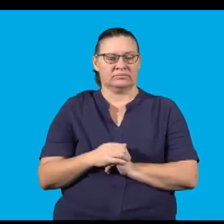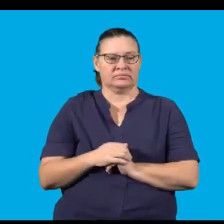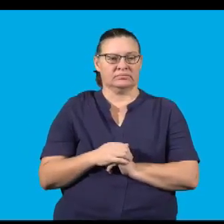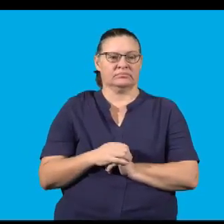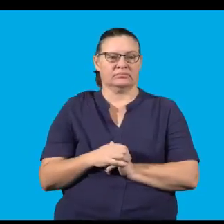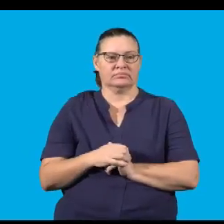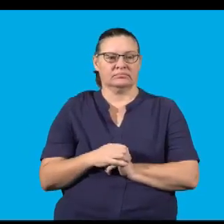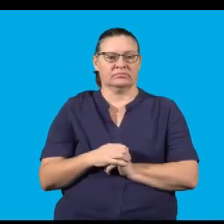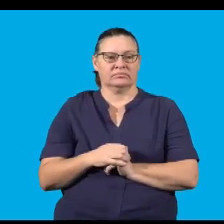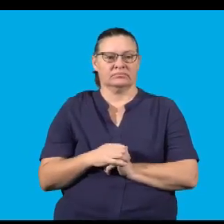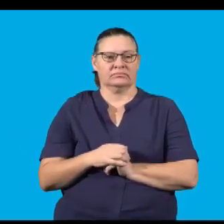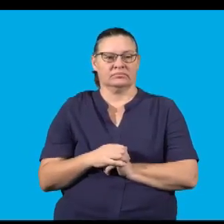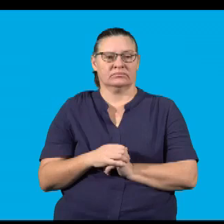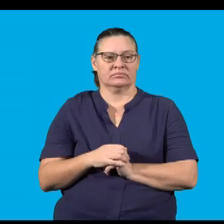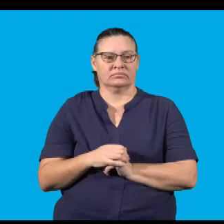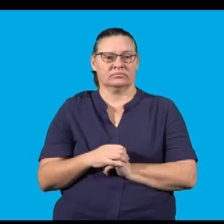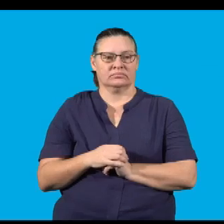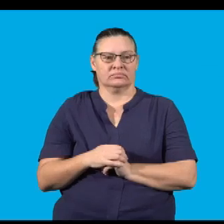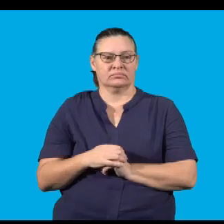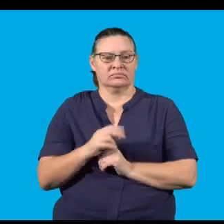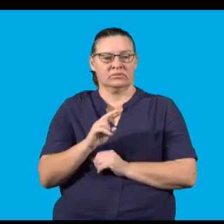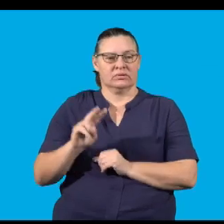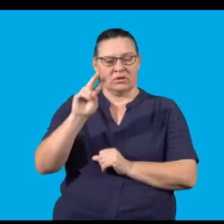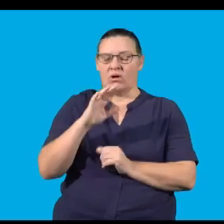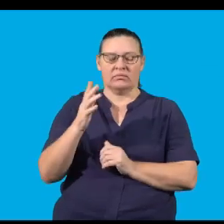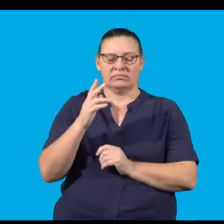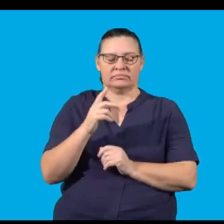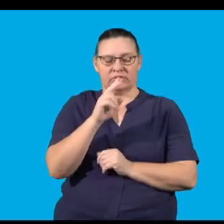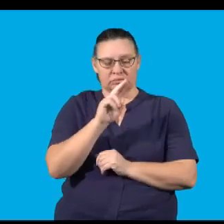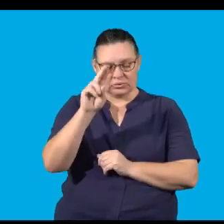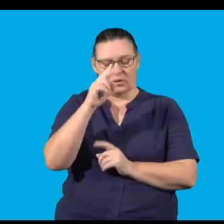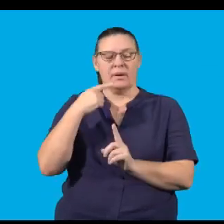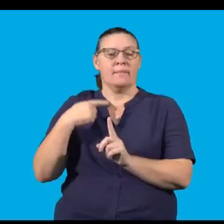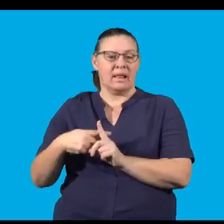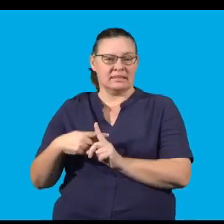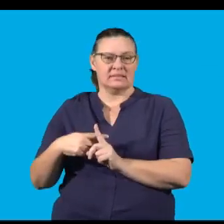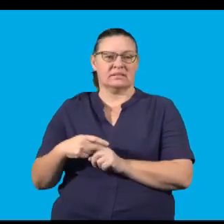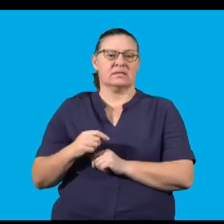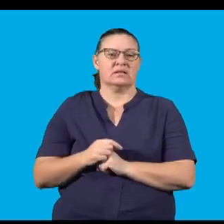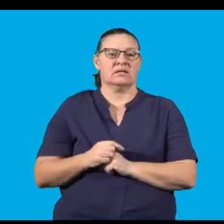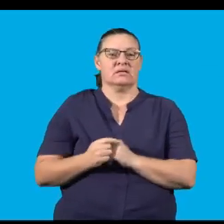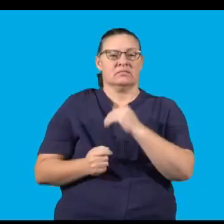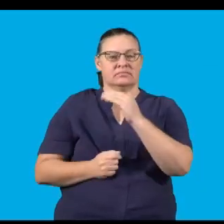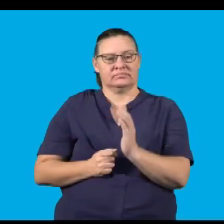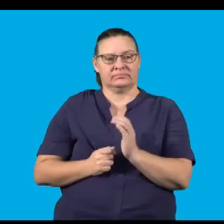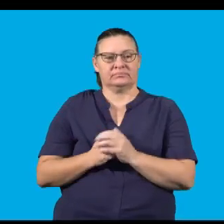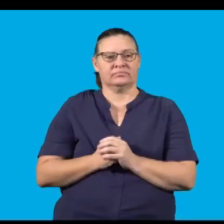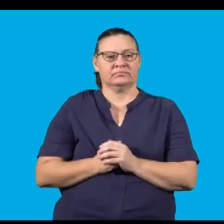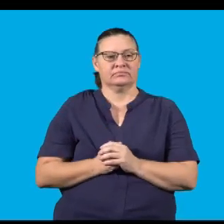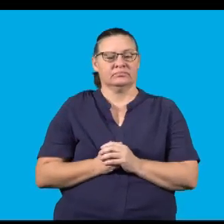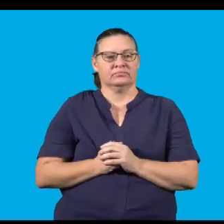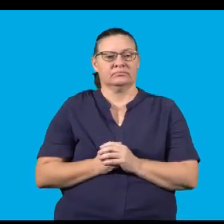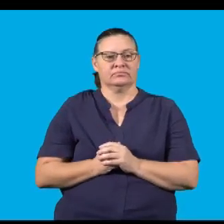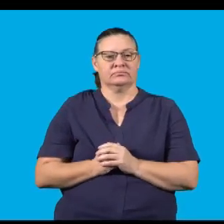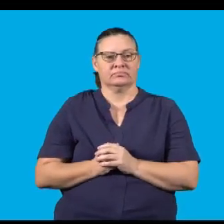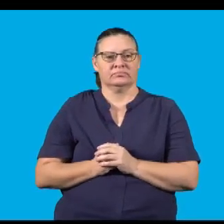x2. It doesn't matter if you swap those values around as long as you do it consistently. So it's going to be 4 minus 4